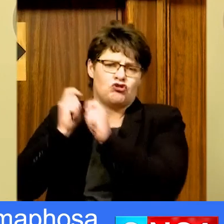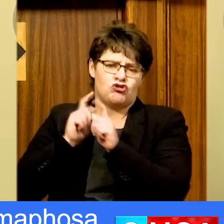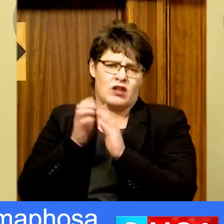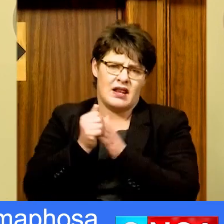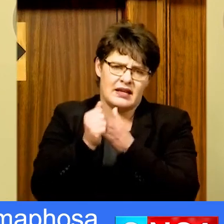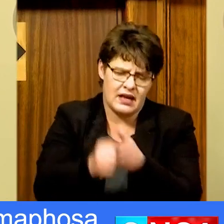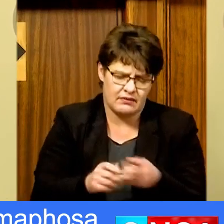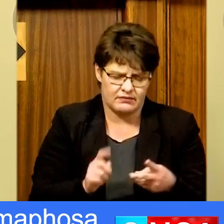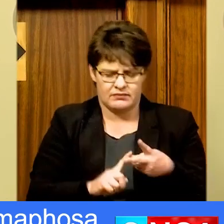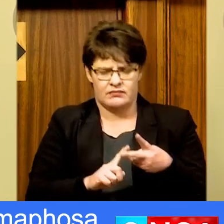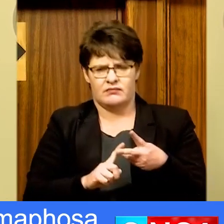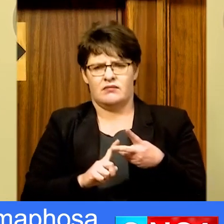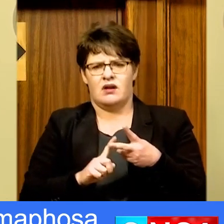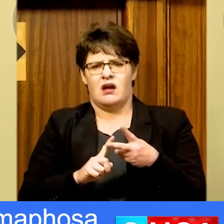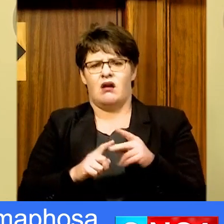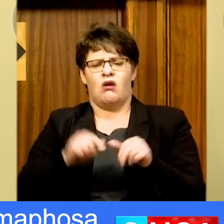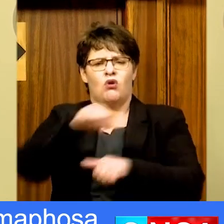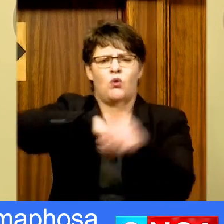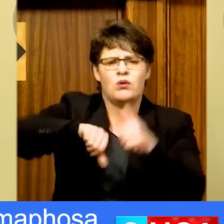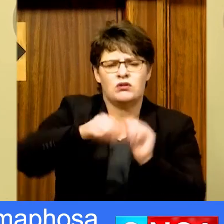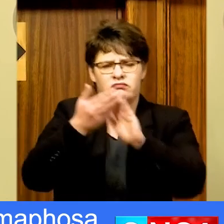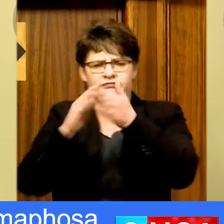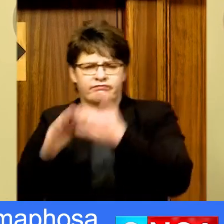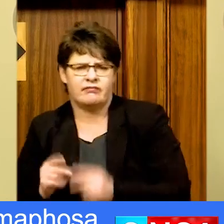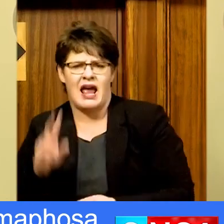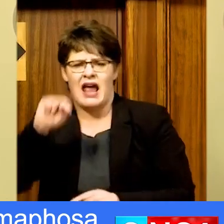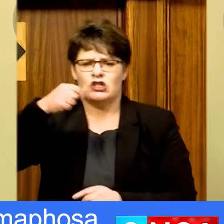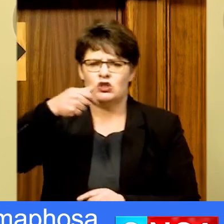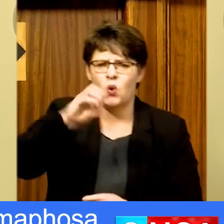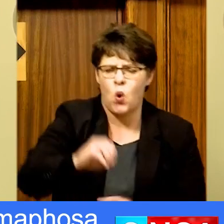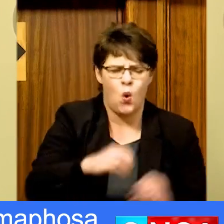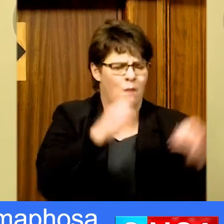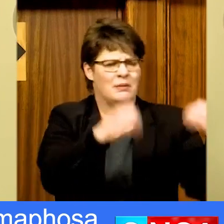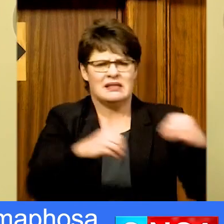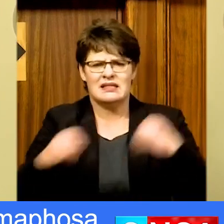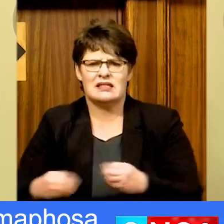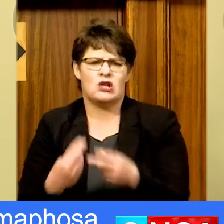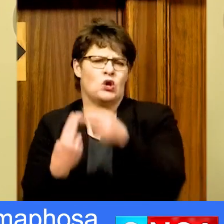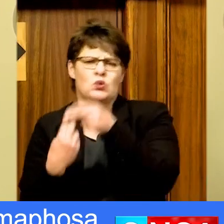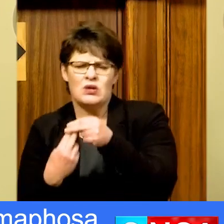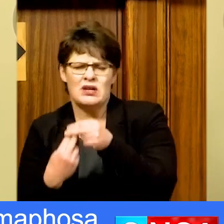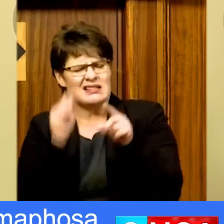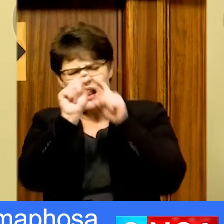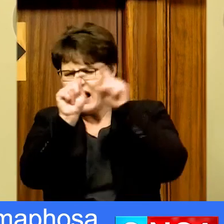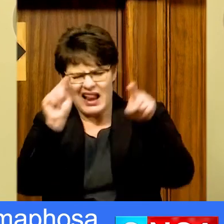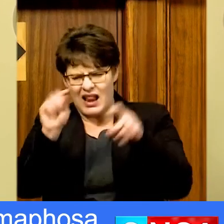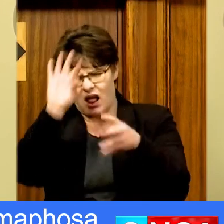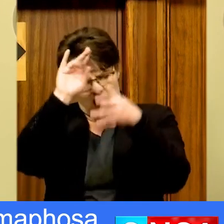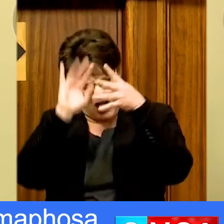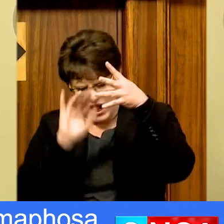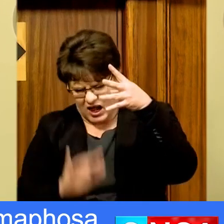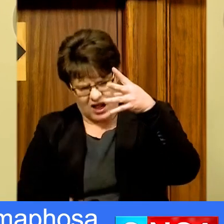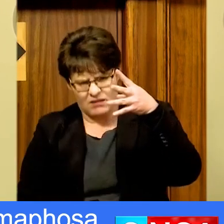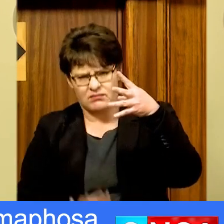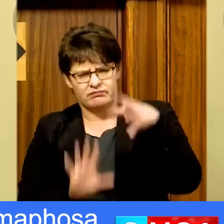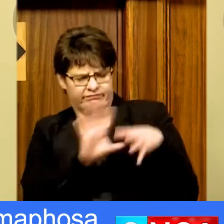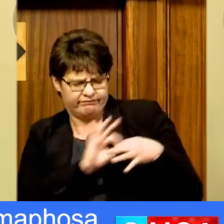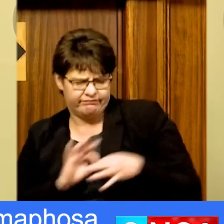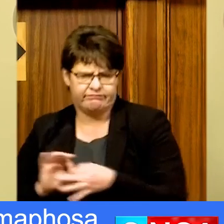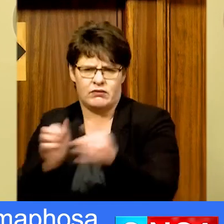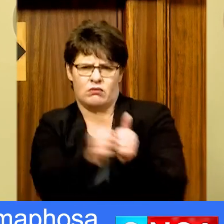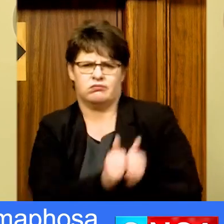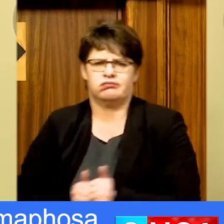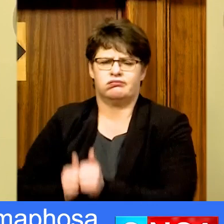formations, civil society organizations, business associations, unions, and other bodies to spread the